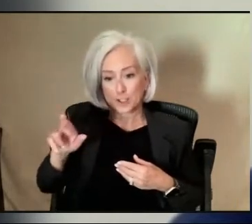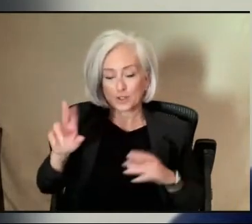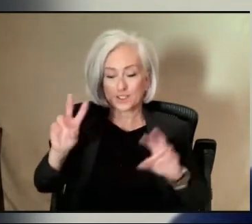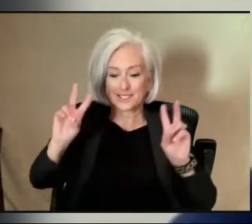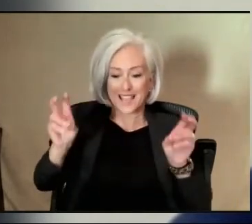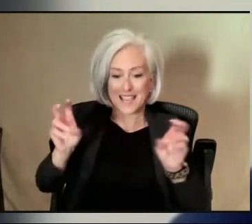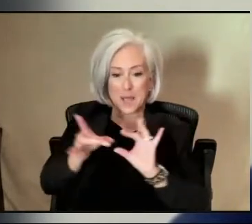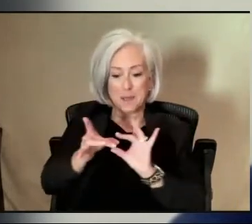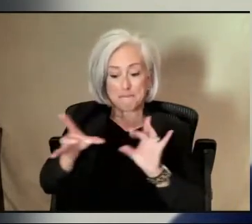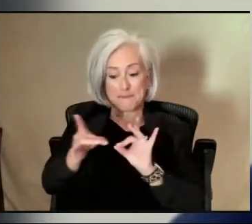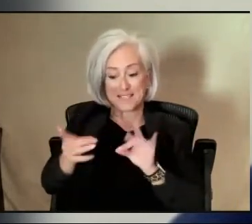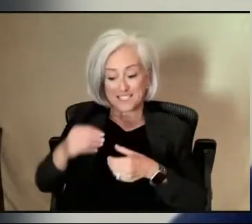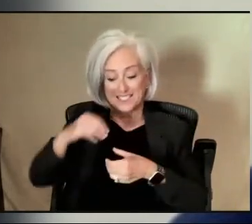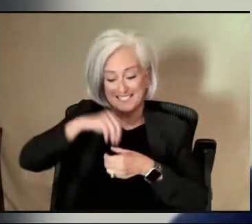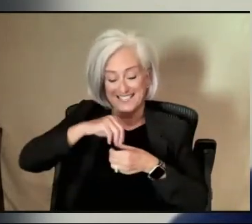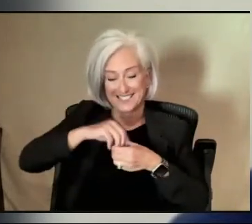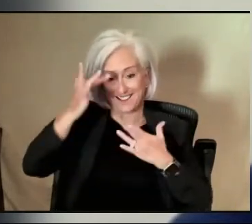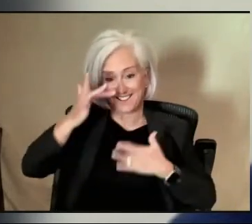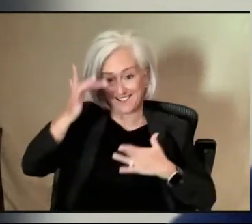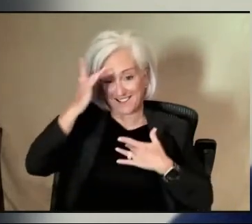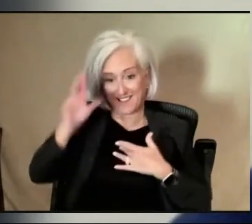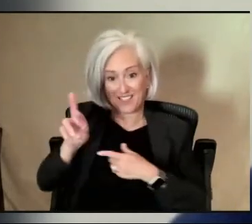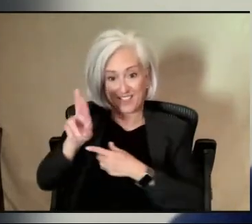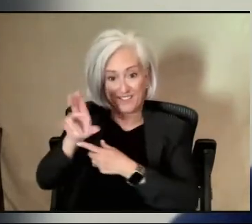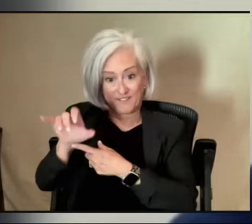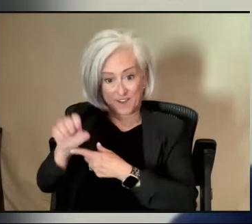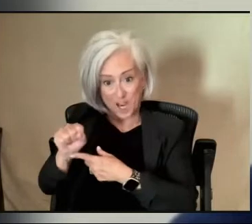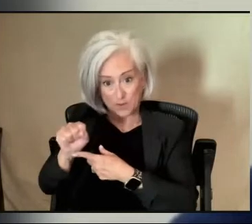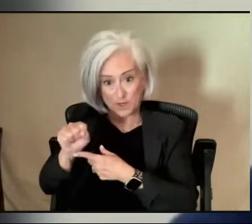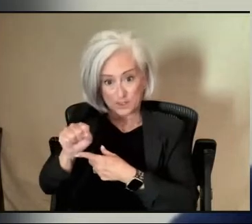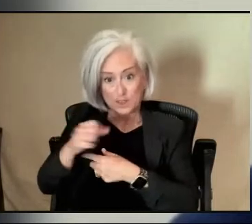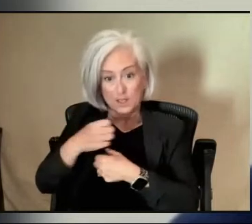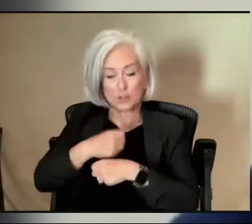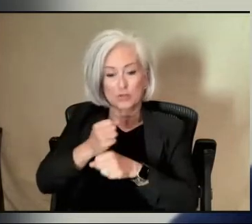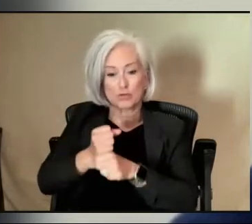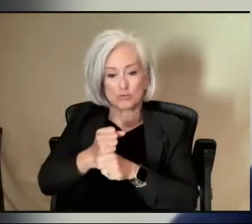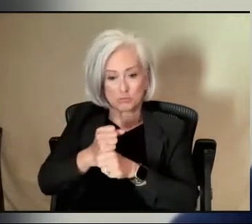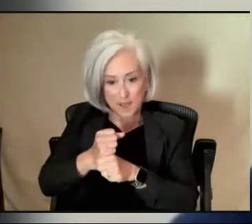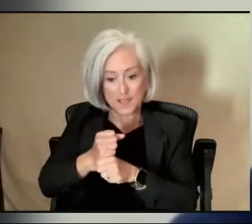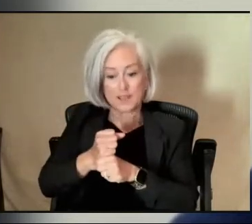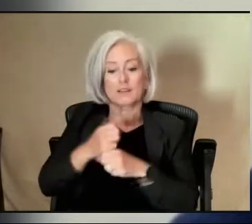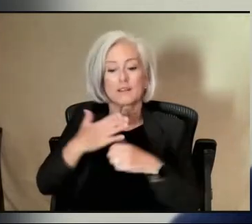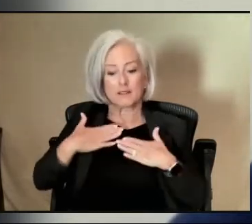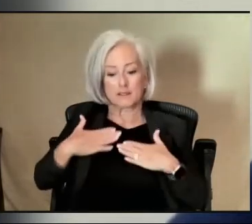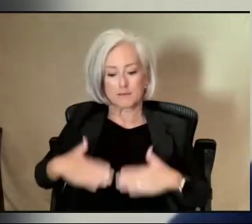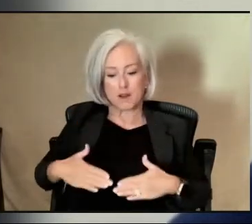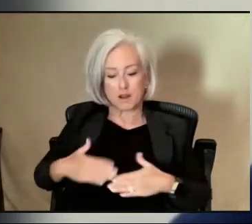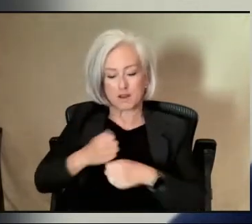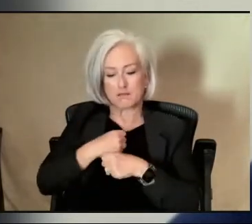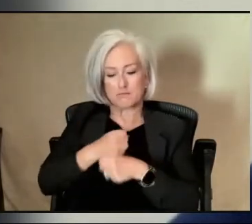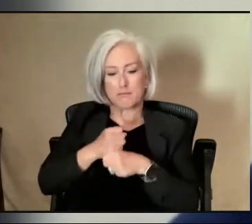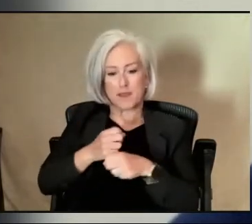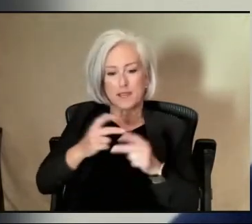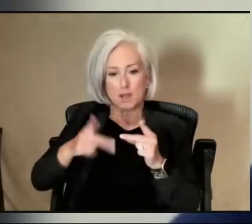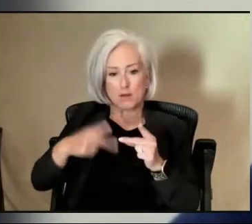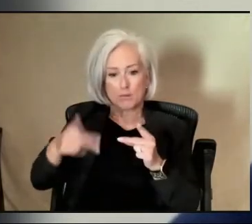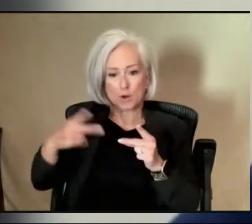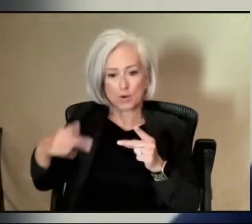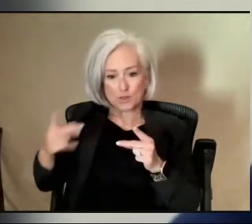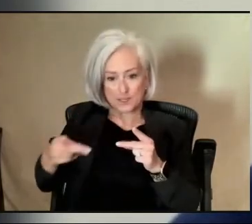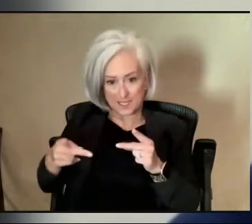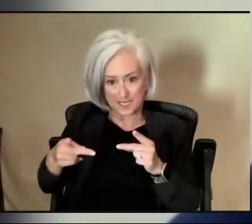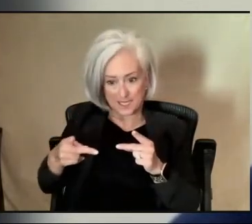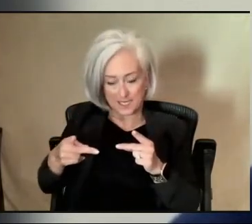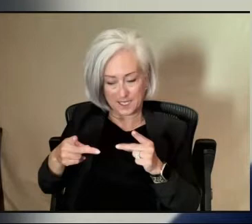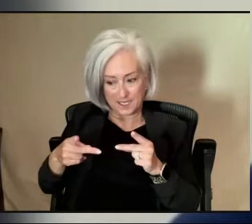that allows the human body to make thousands of copies of that spike protein that then are expressed on the cell the same